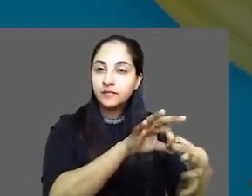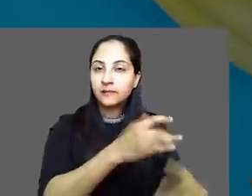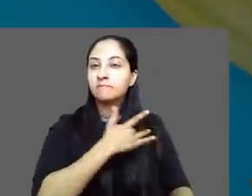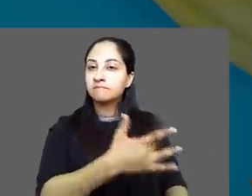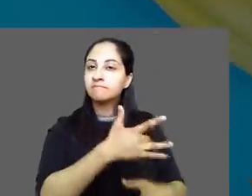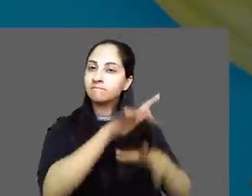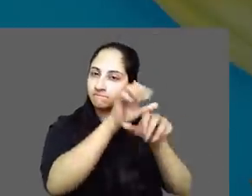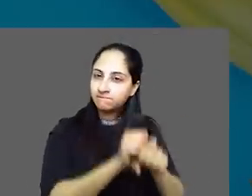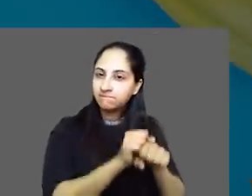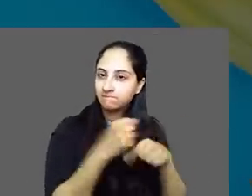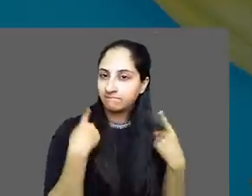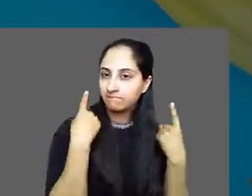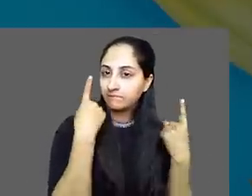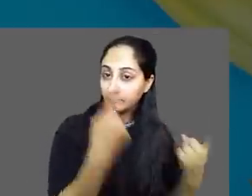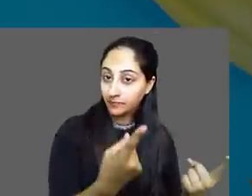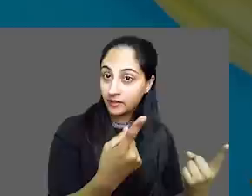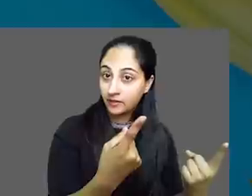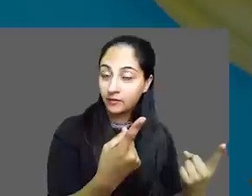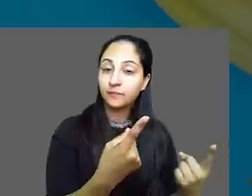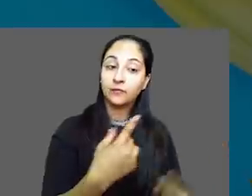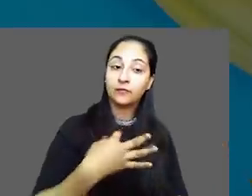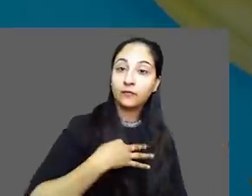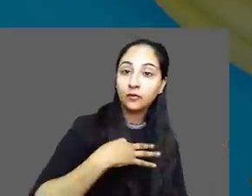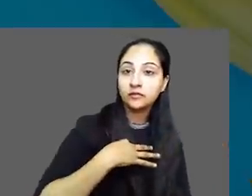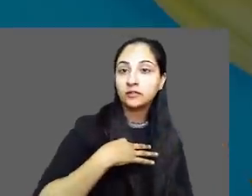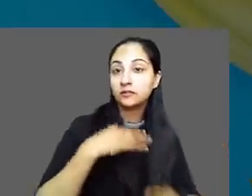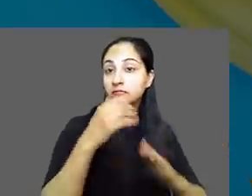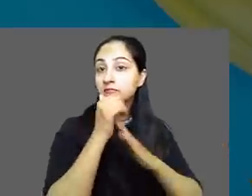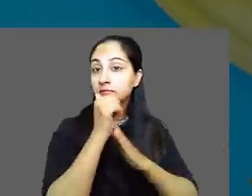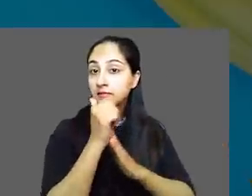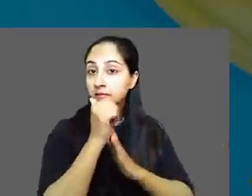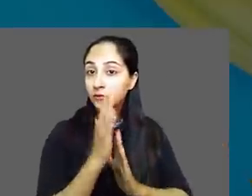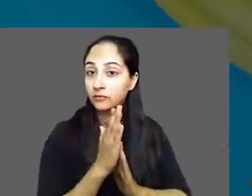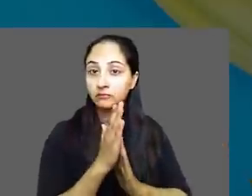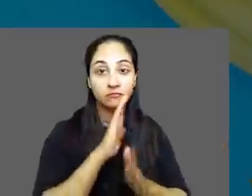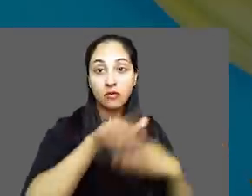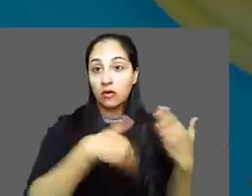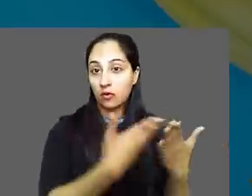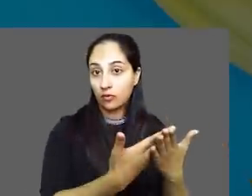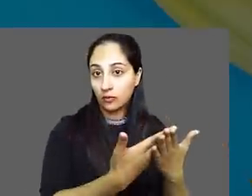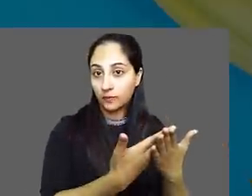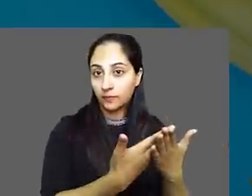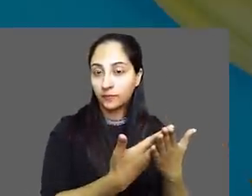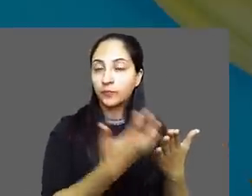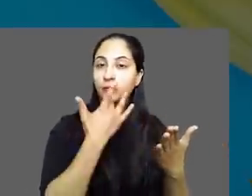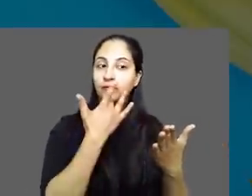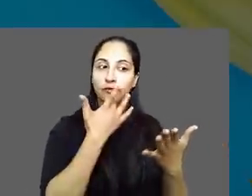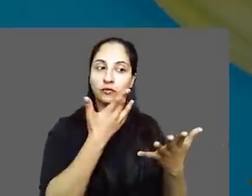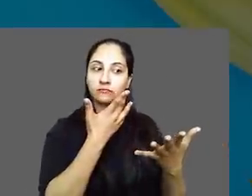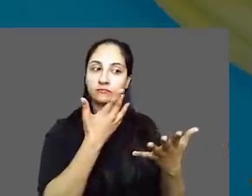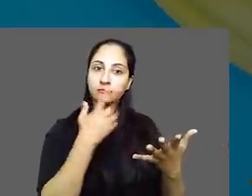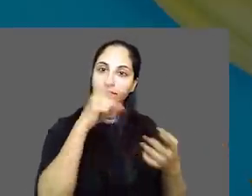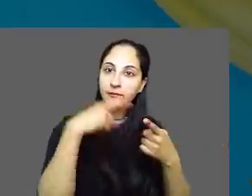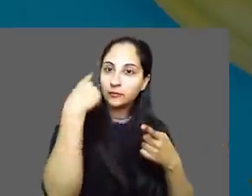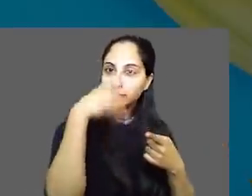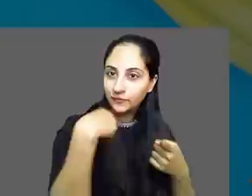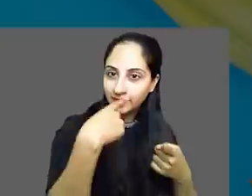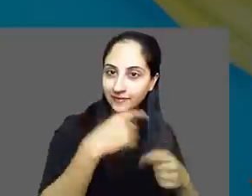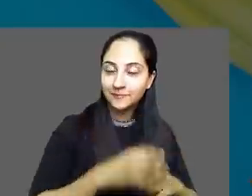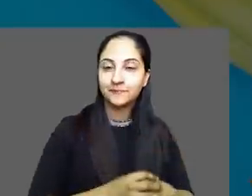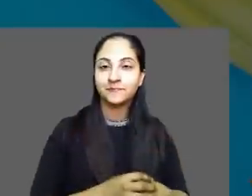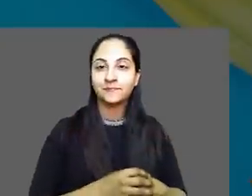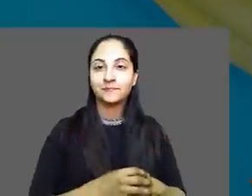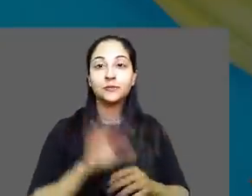by, and I'm looking at the efficiencies that have emerged through pandemic, you know, how people have